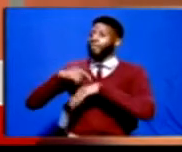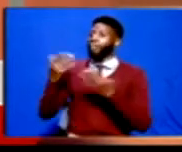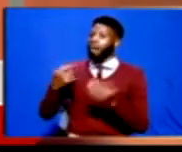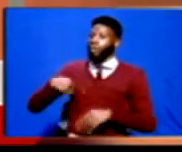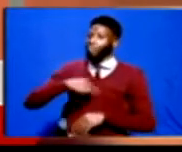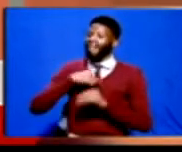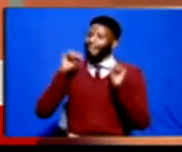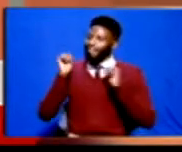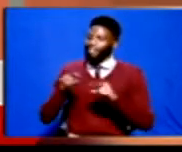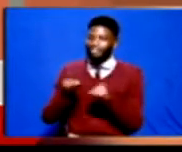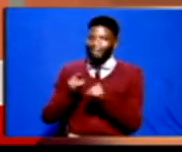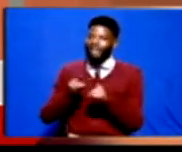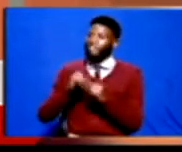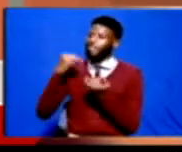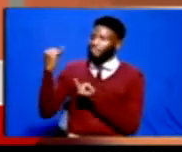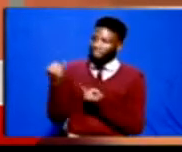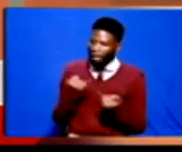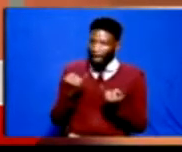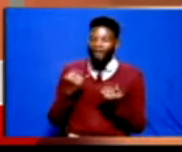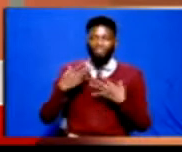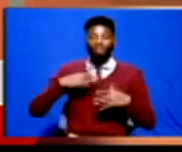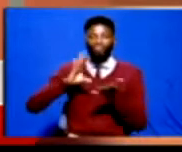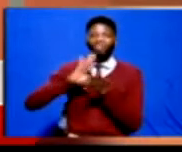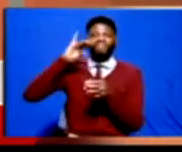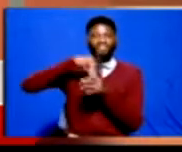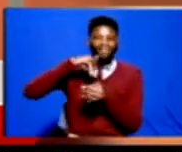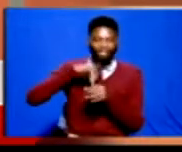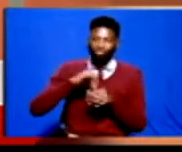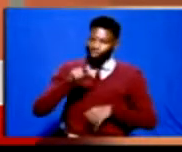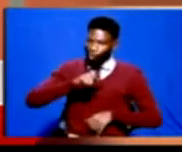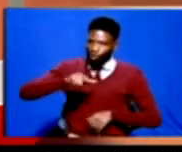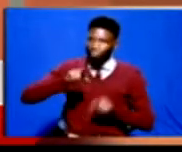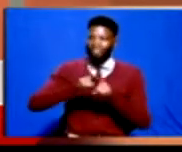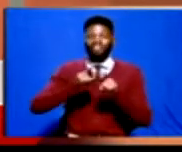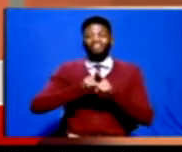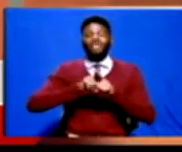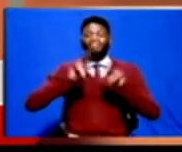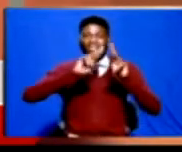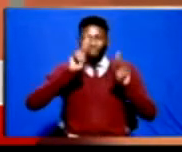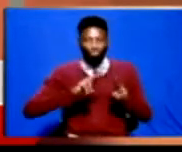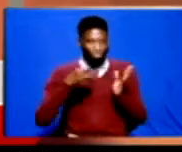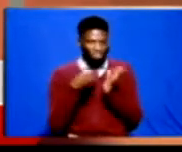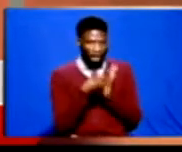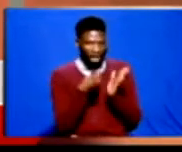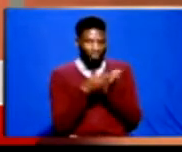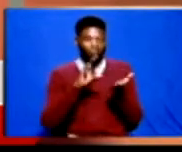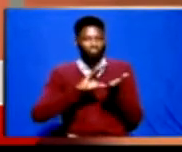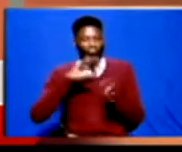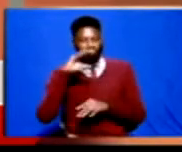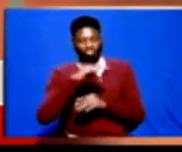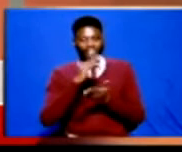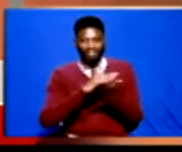invite investors, local and international, to now be able to put some money into the sector so that we see it thrive and grow.